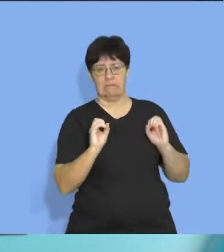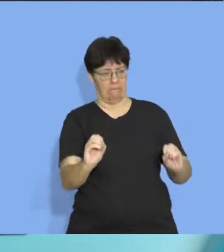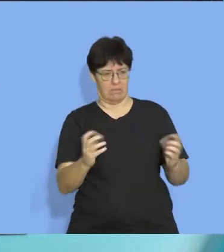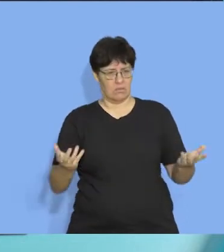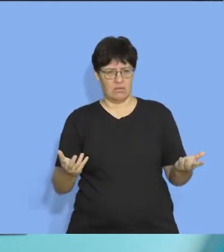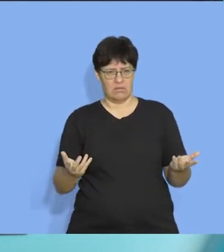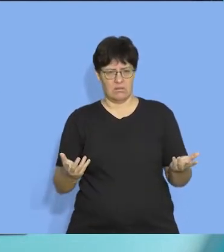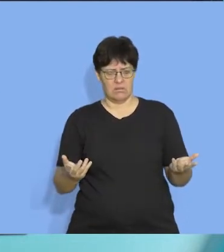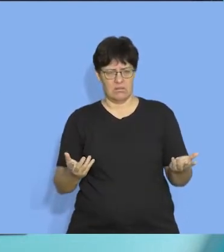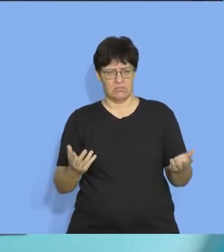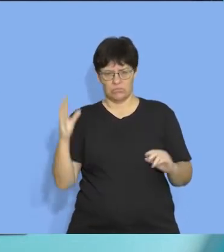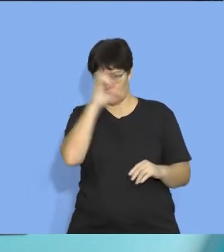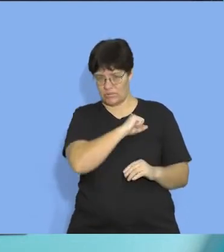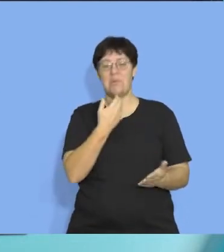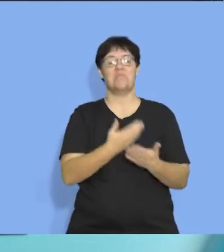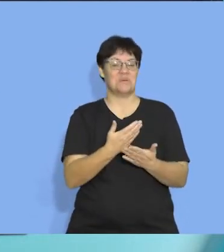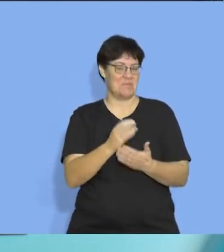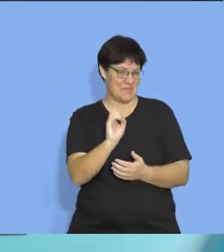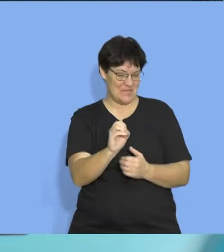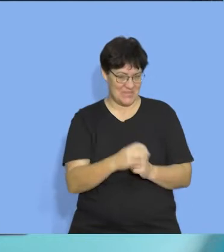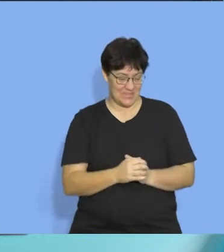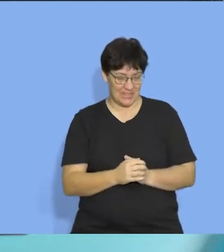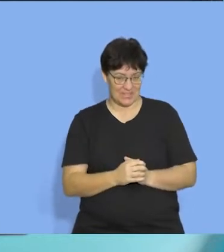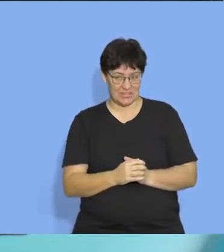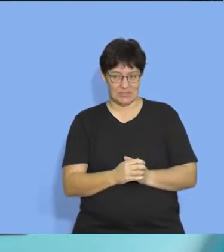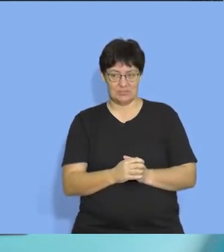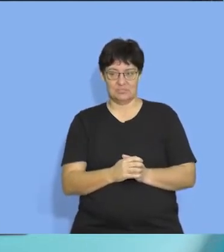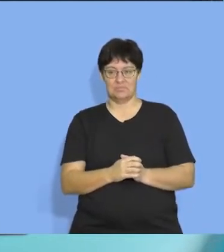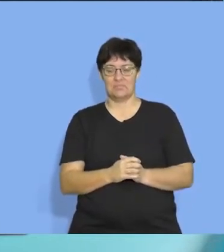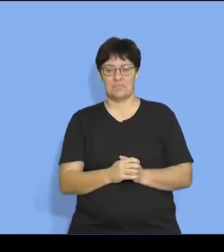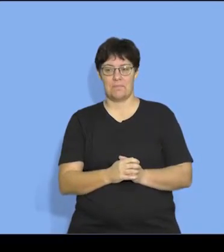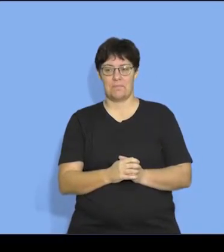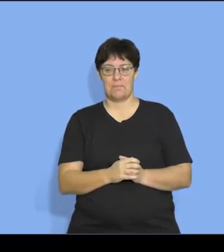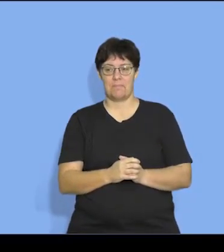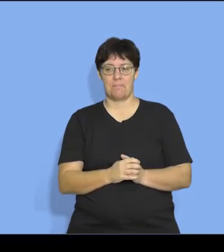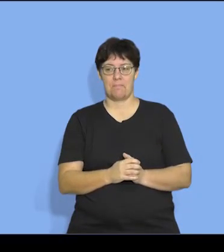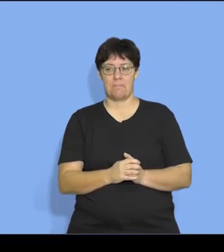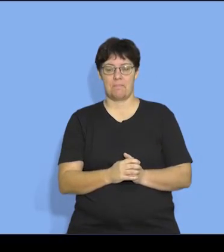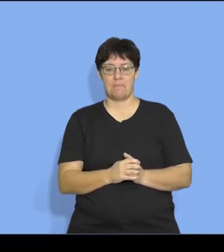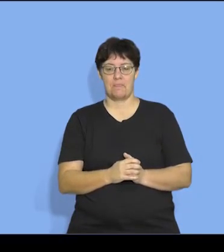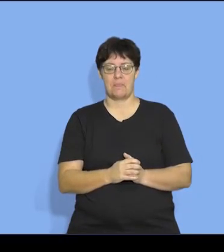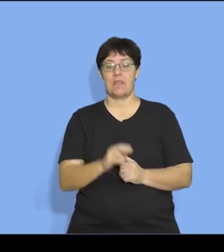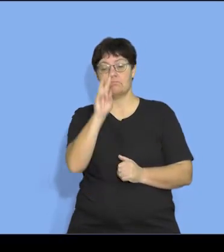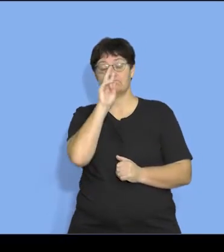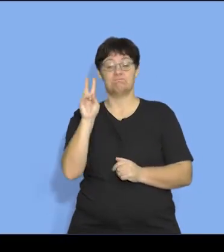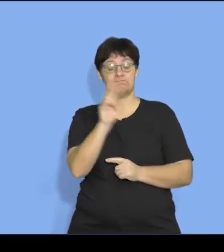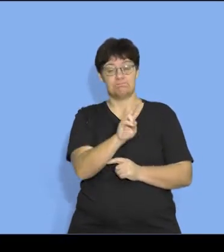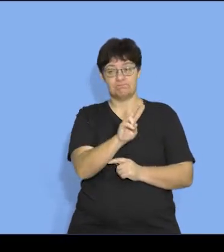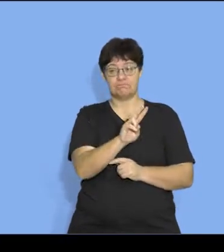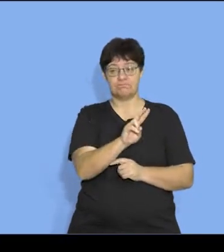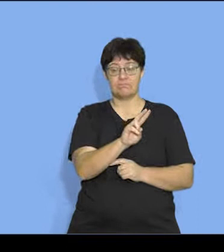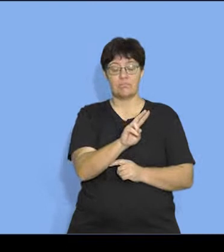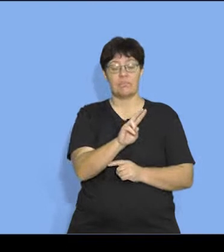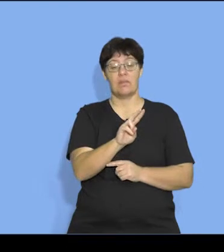weird, but it is possible. So we're going to talk about that. All right, so we've been looking at motion